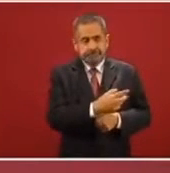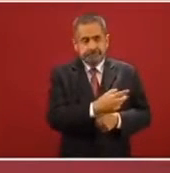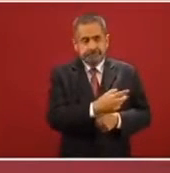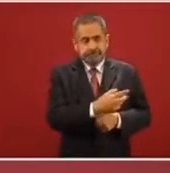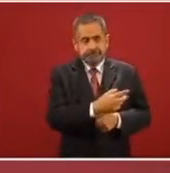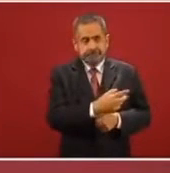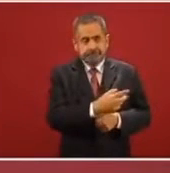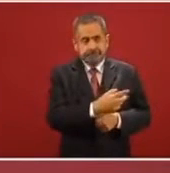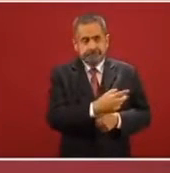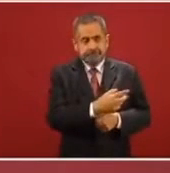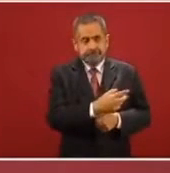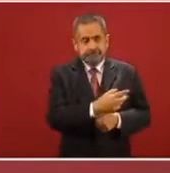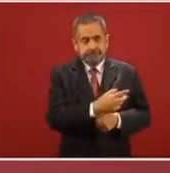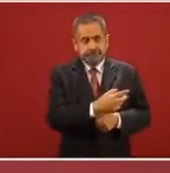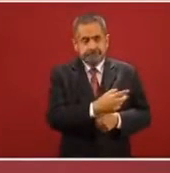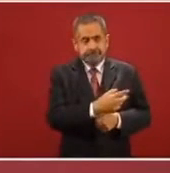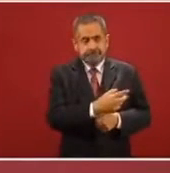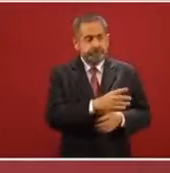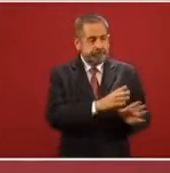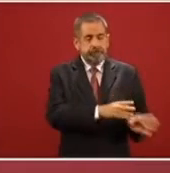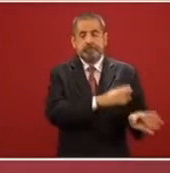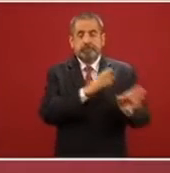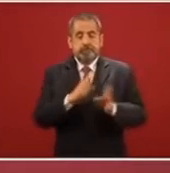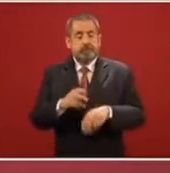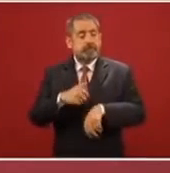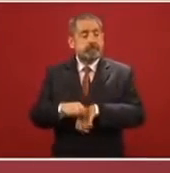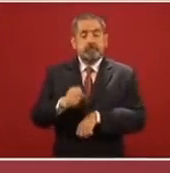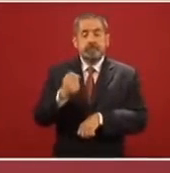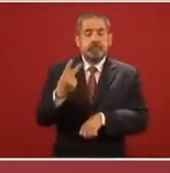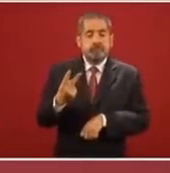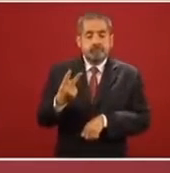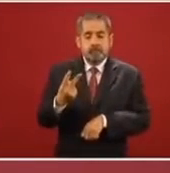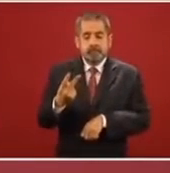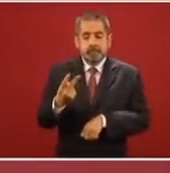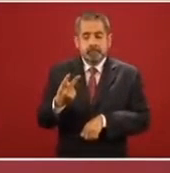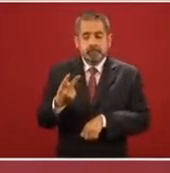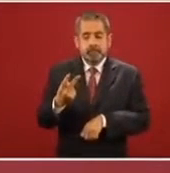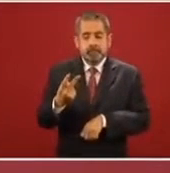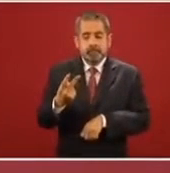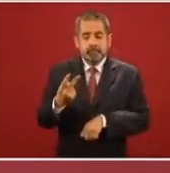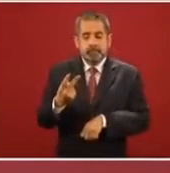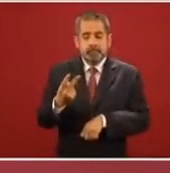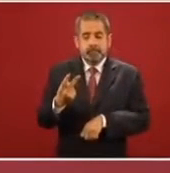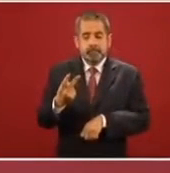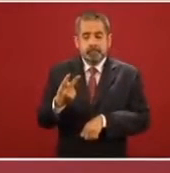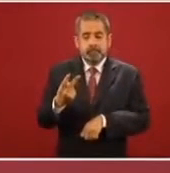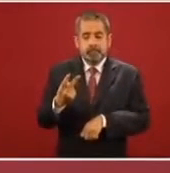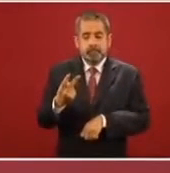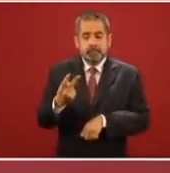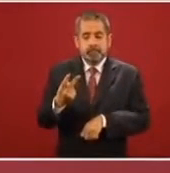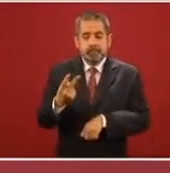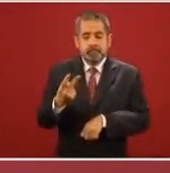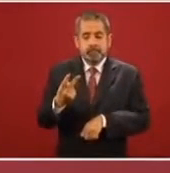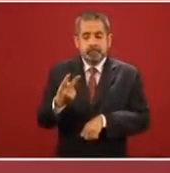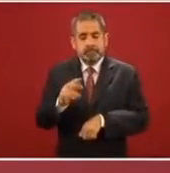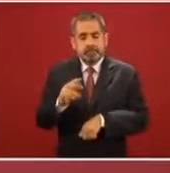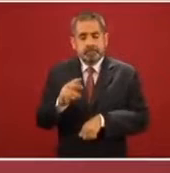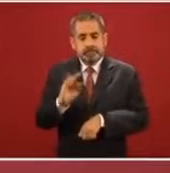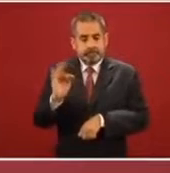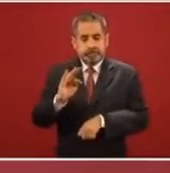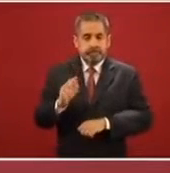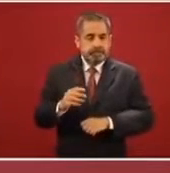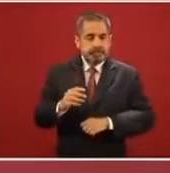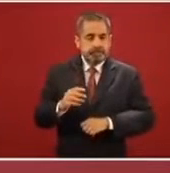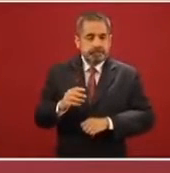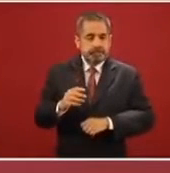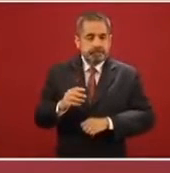and in scene number 2, tardío, which is lated or belated. Escenario